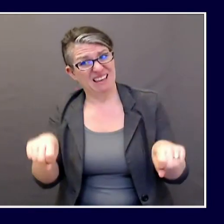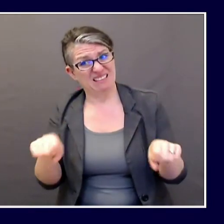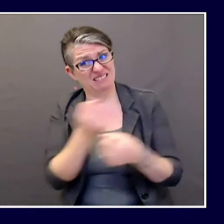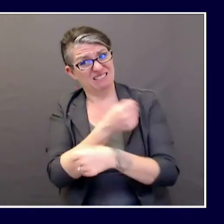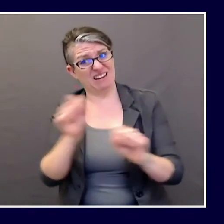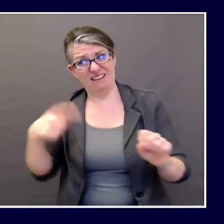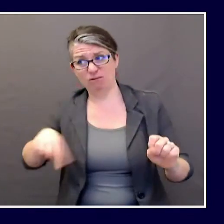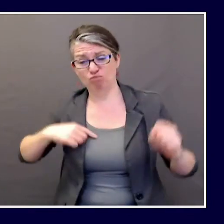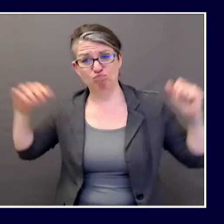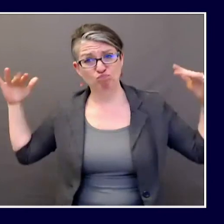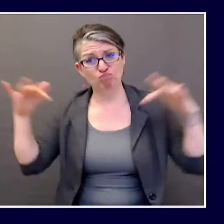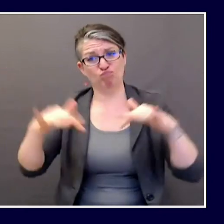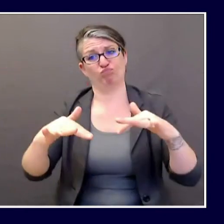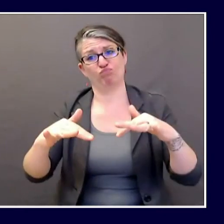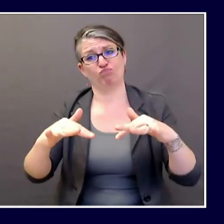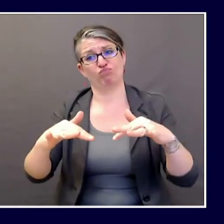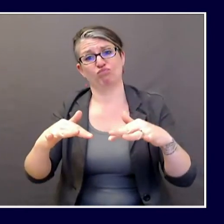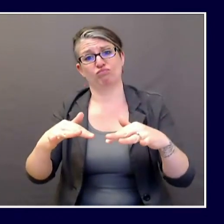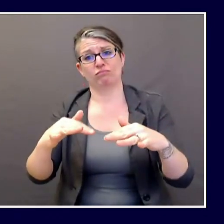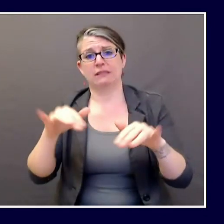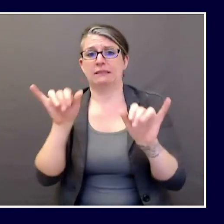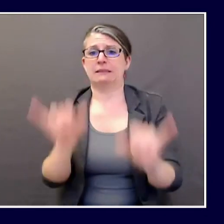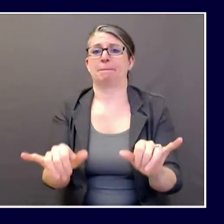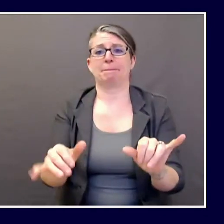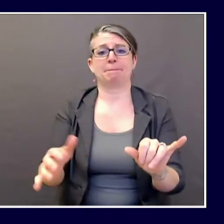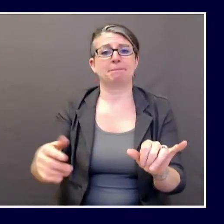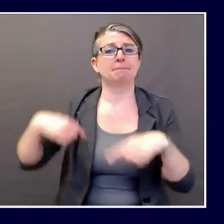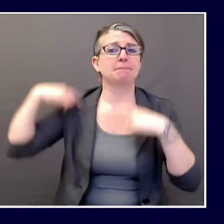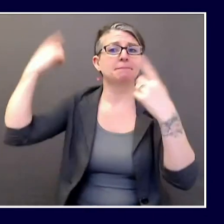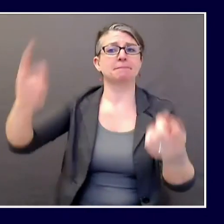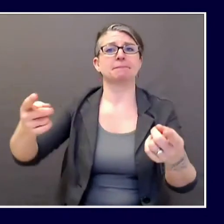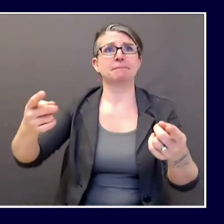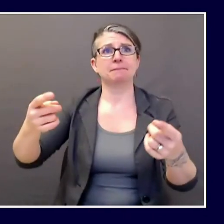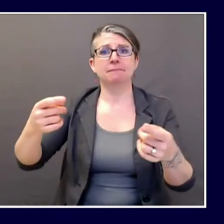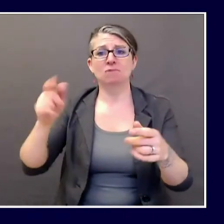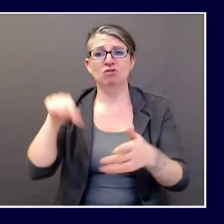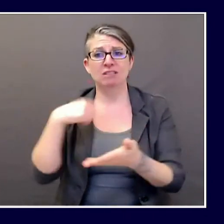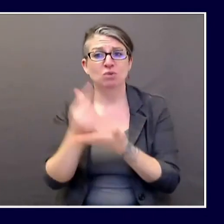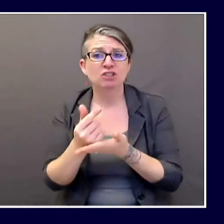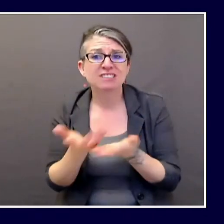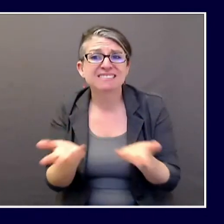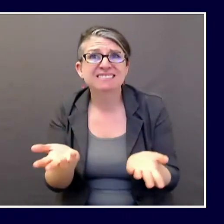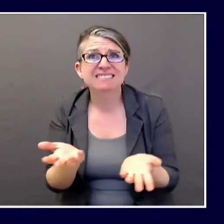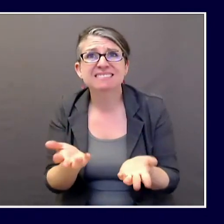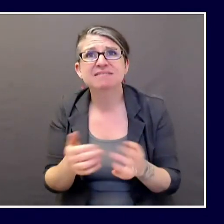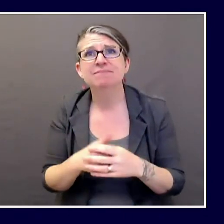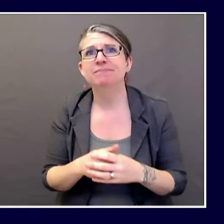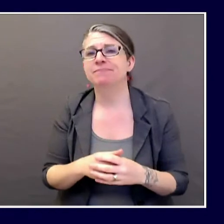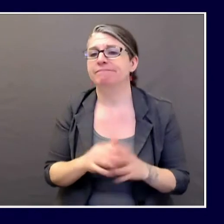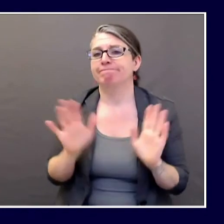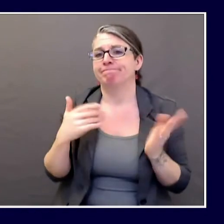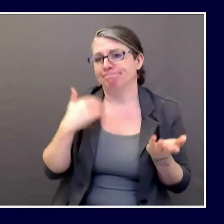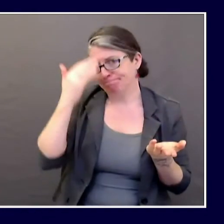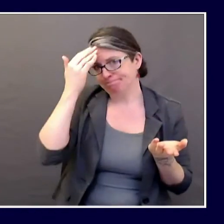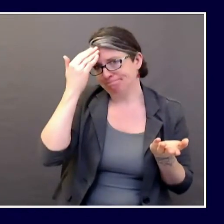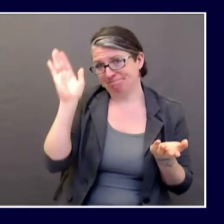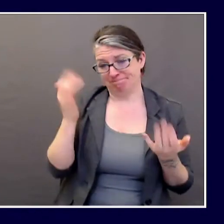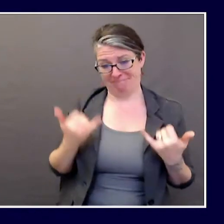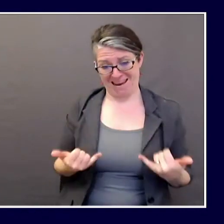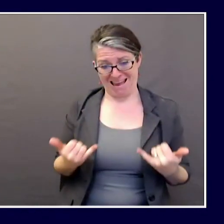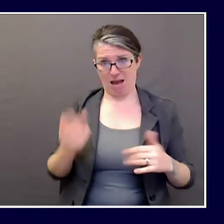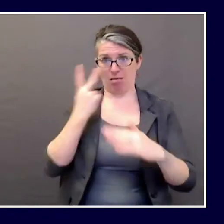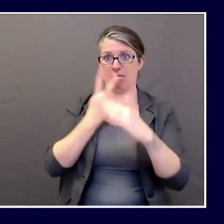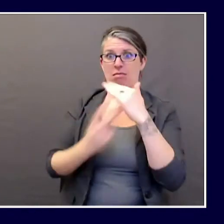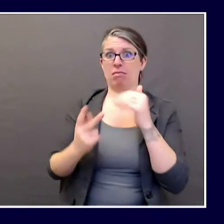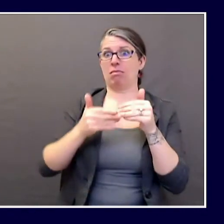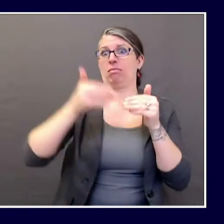Here's the 2 ways that I look at it. On one hand, we are making progress in vaccinations, which keeps all of us safe. The